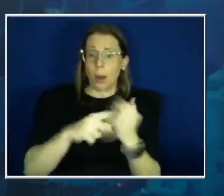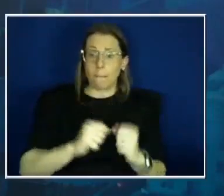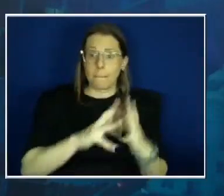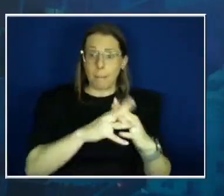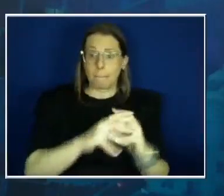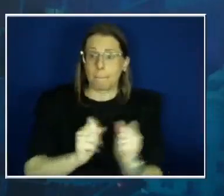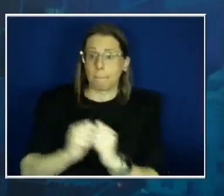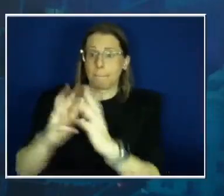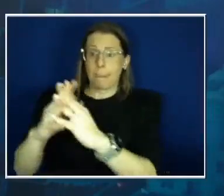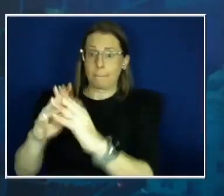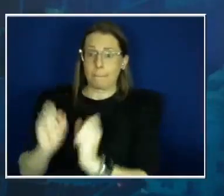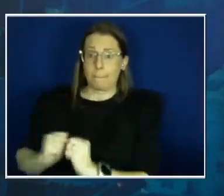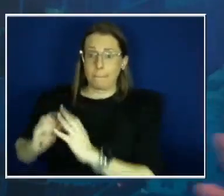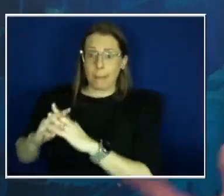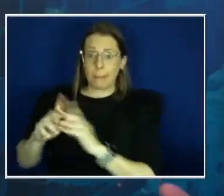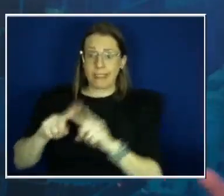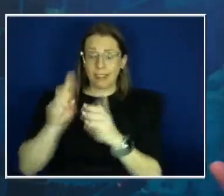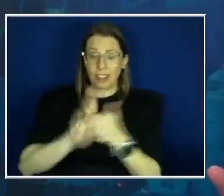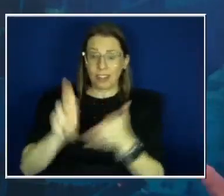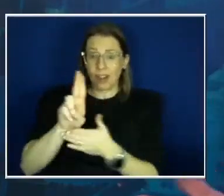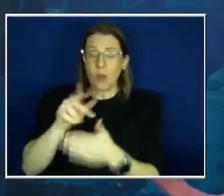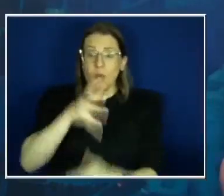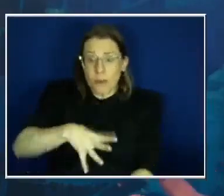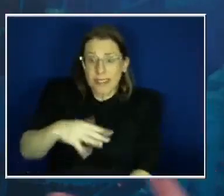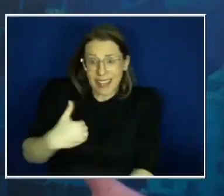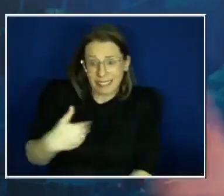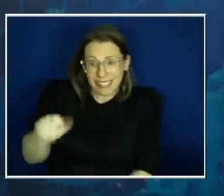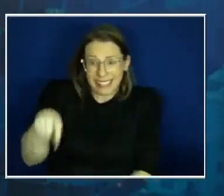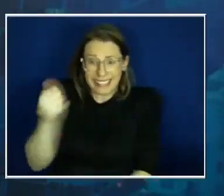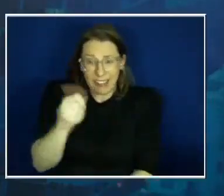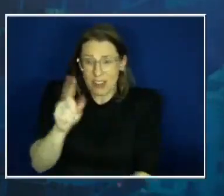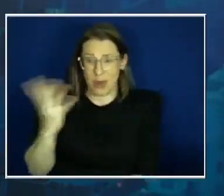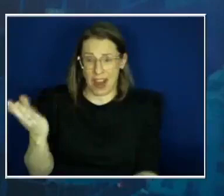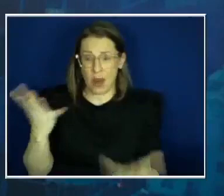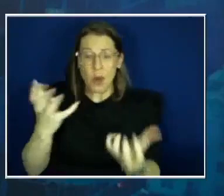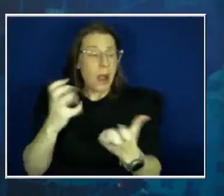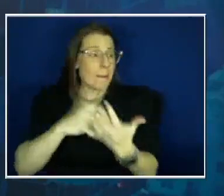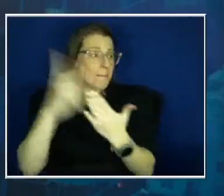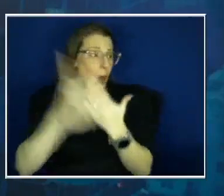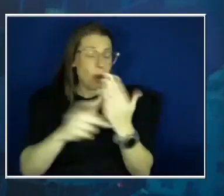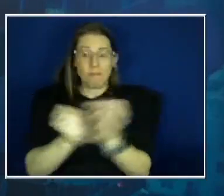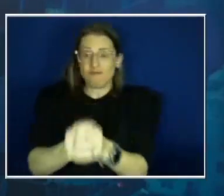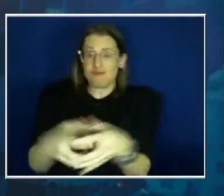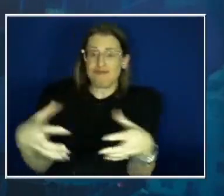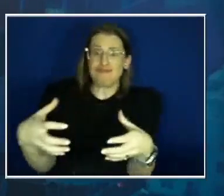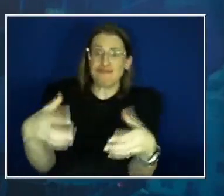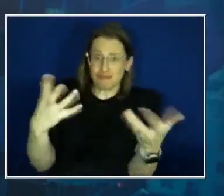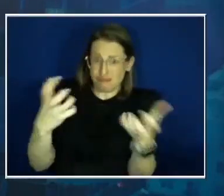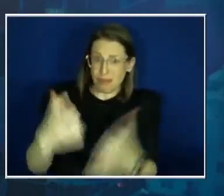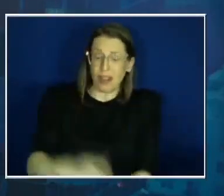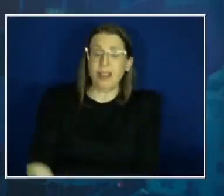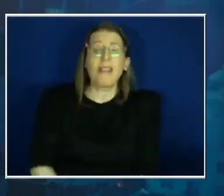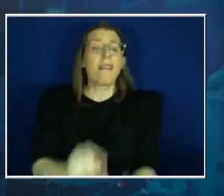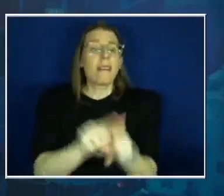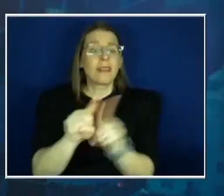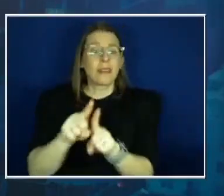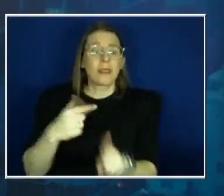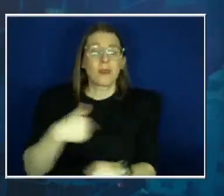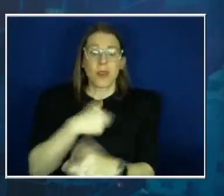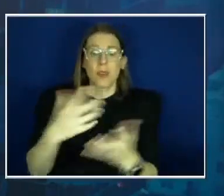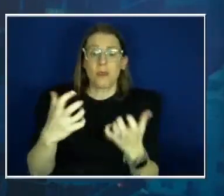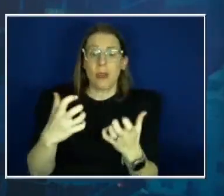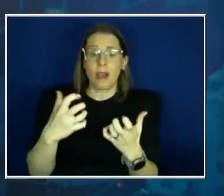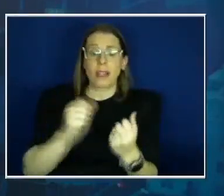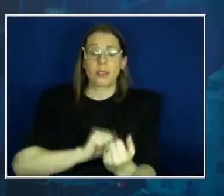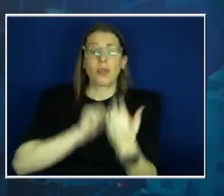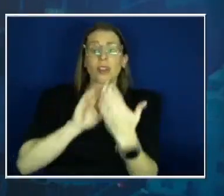wonderful because those females have needs everywhere. So we want those programs to grow. And along with it, we're able to address